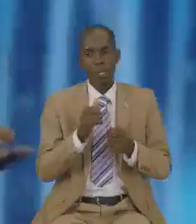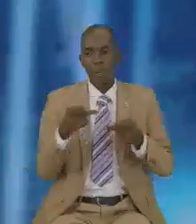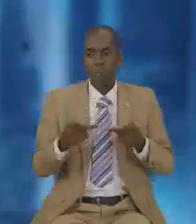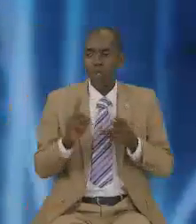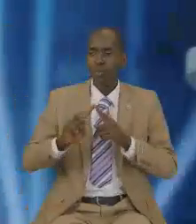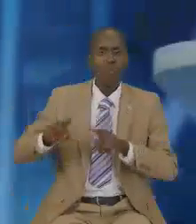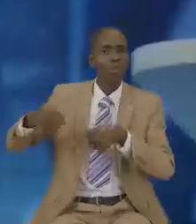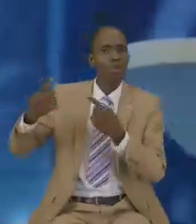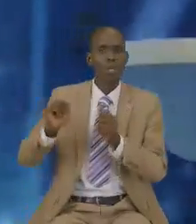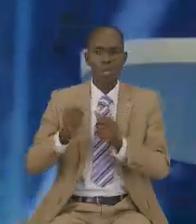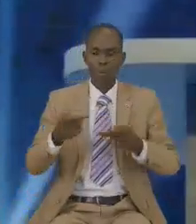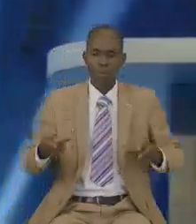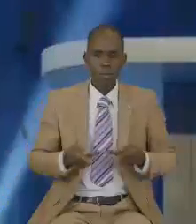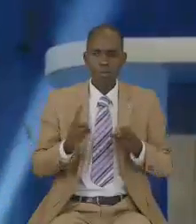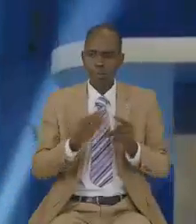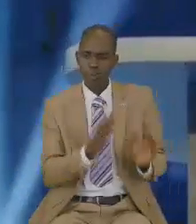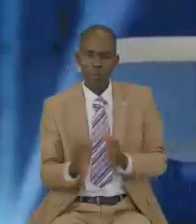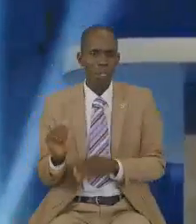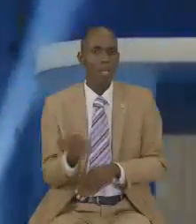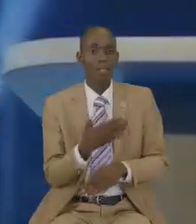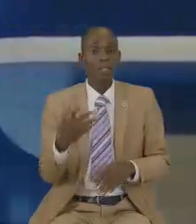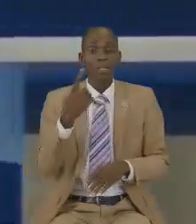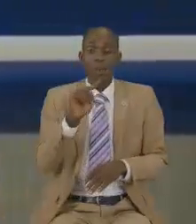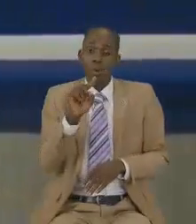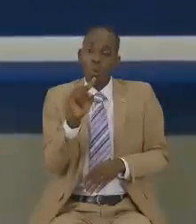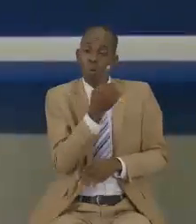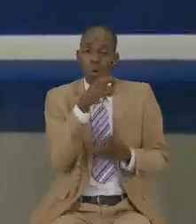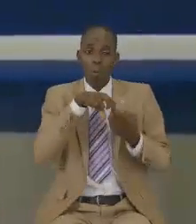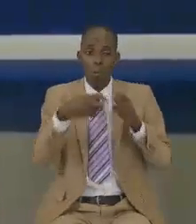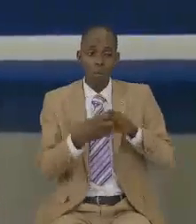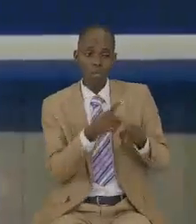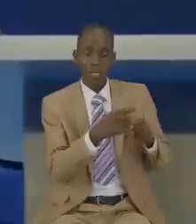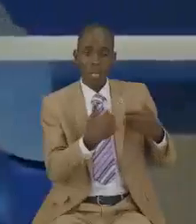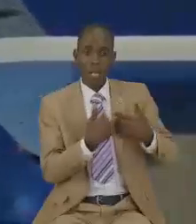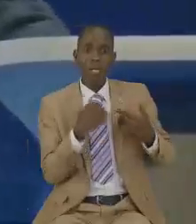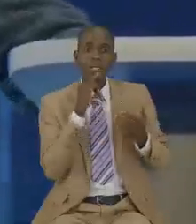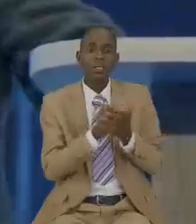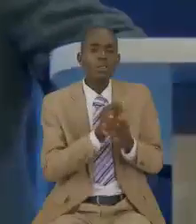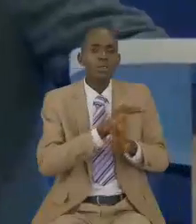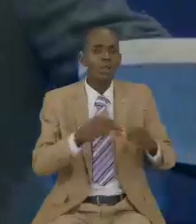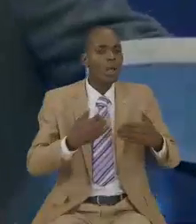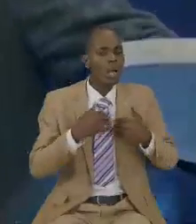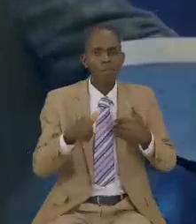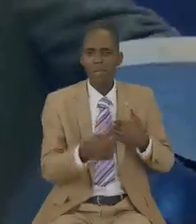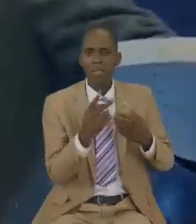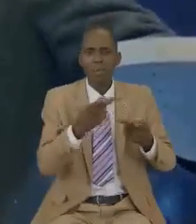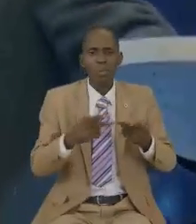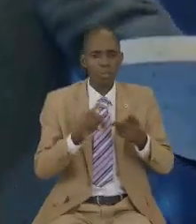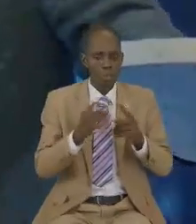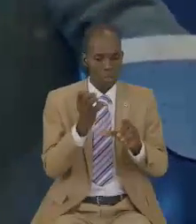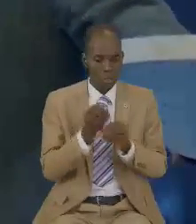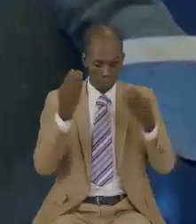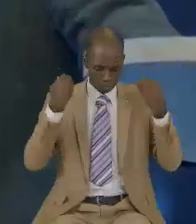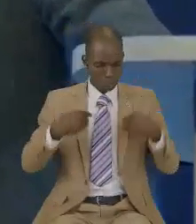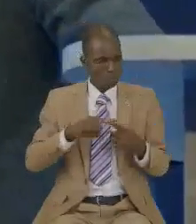place to prepare anything. The only challenge is he doesn't have any place to get clothes. He doesn't have money. He